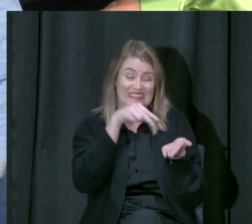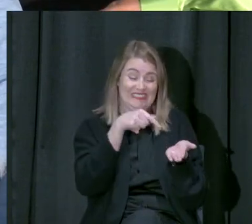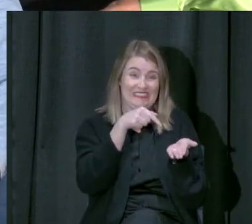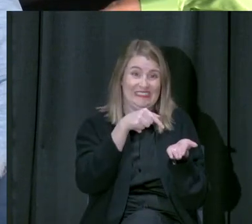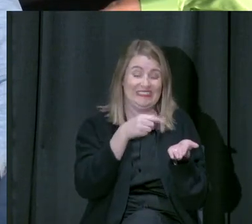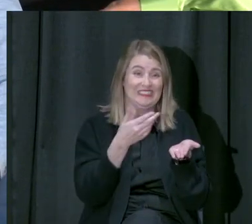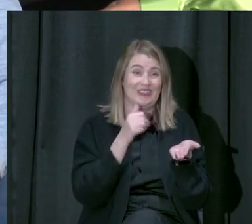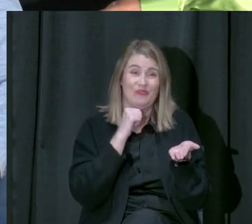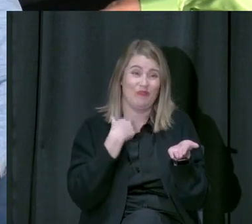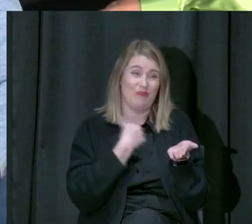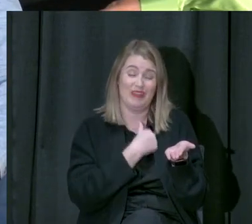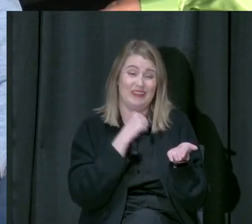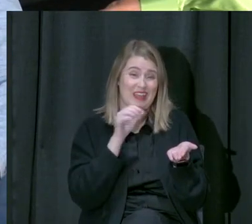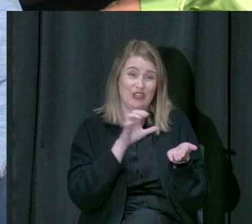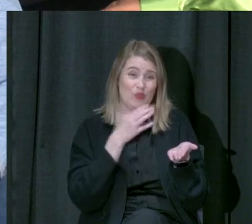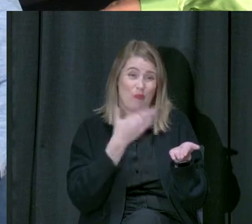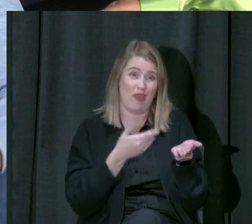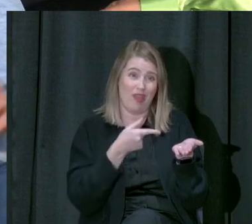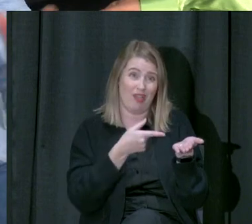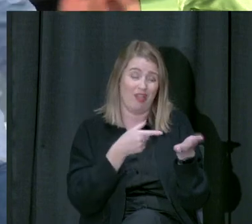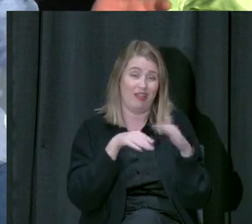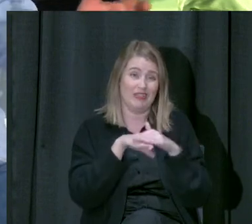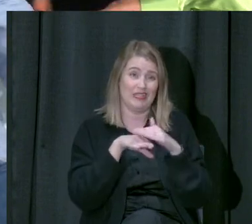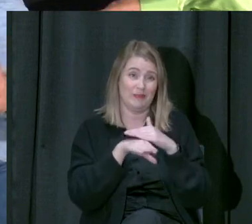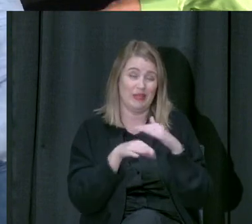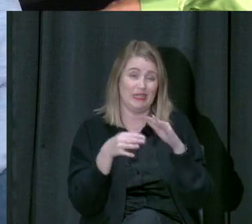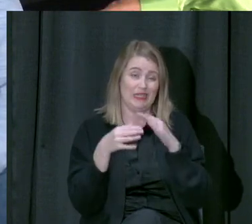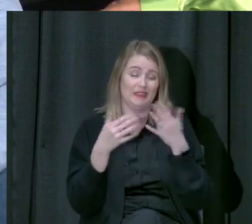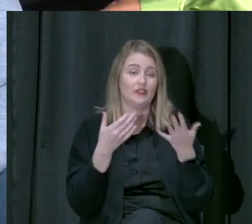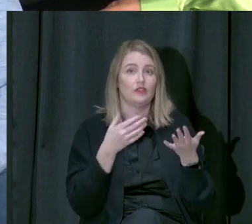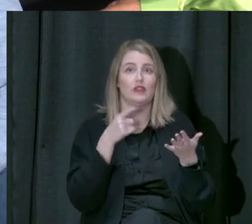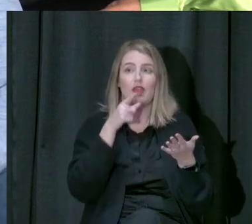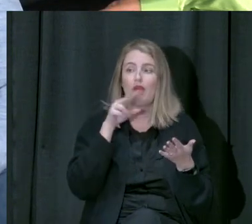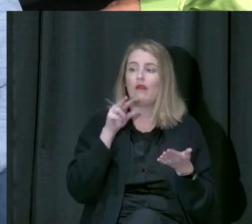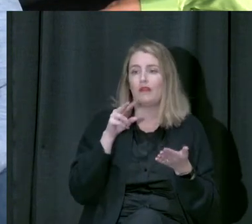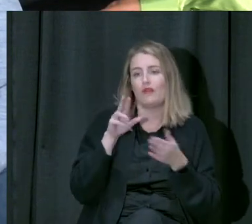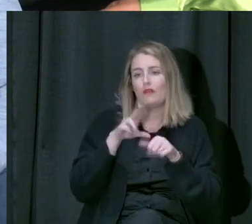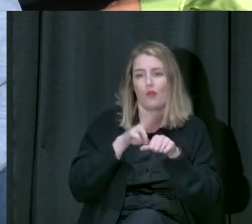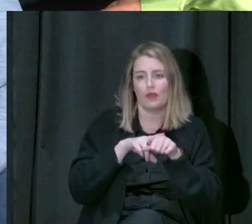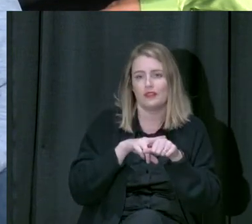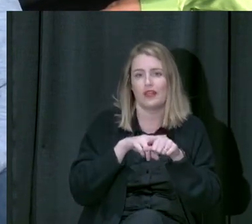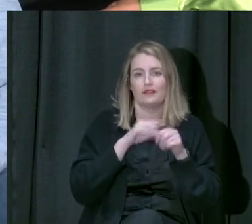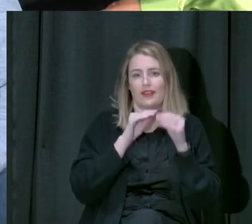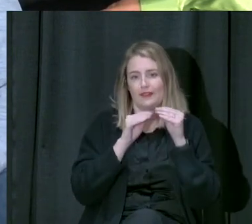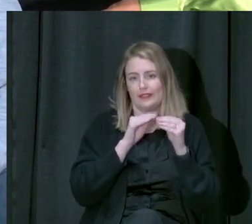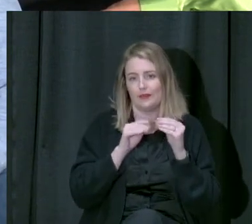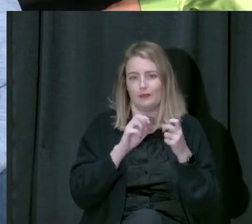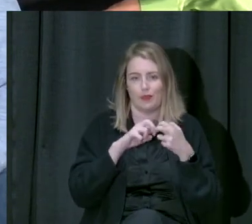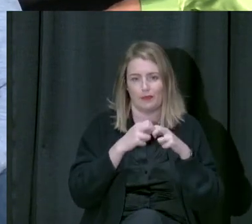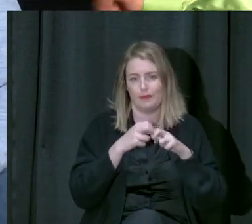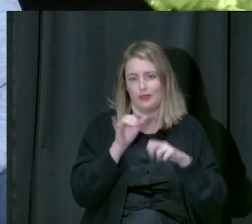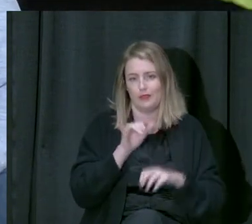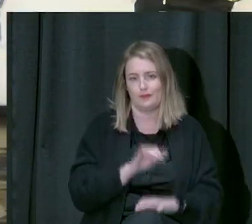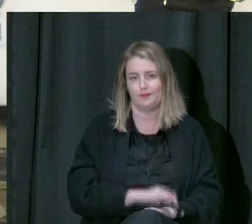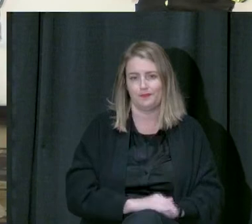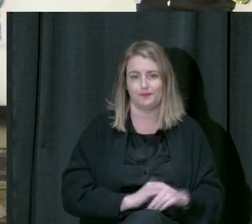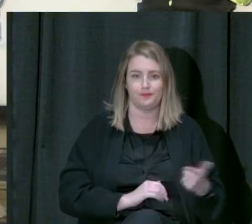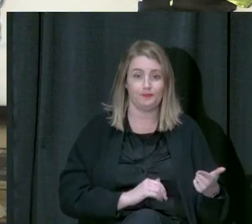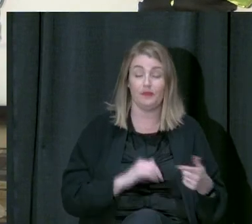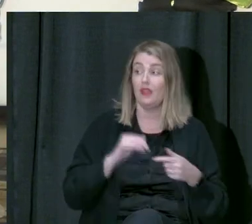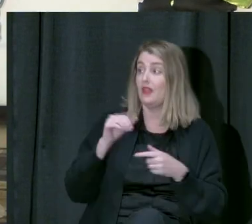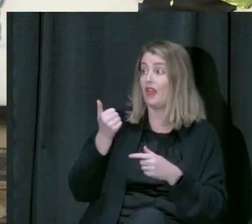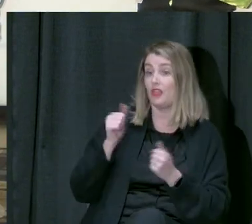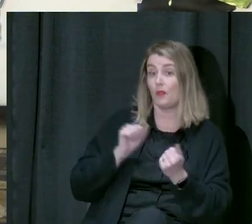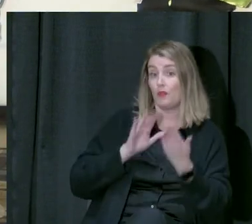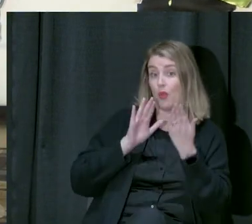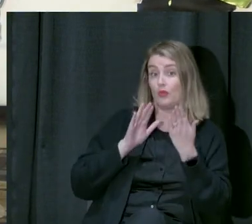we're not doing too well, you know, and they, of course, can certainly help you fix those problems as well. The other approach that I